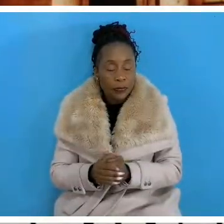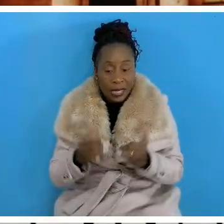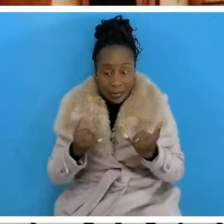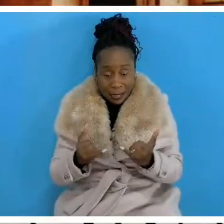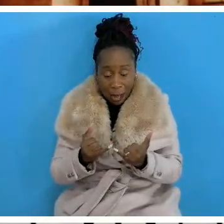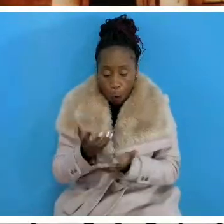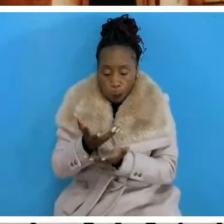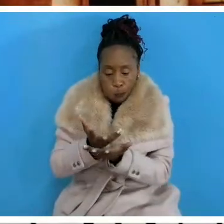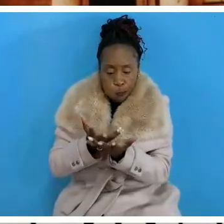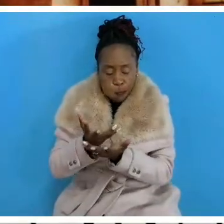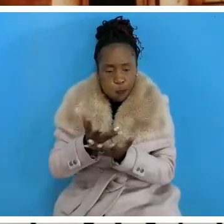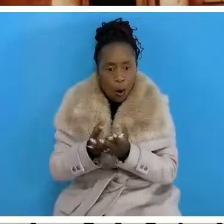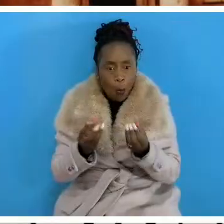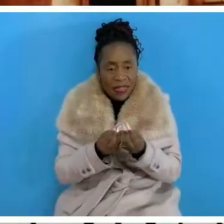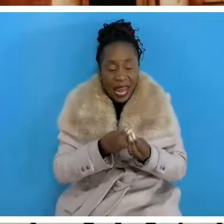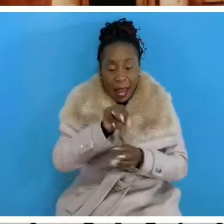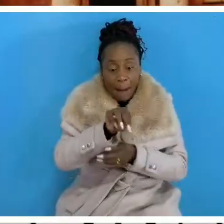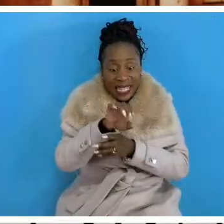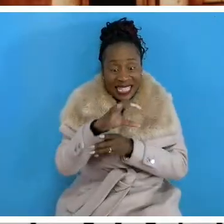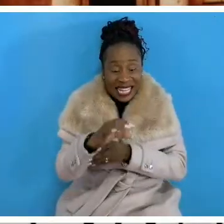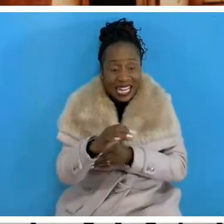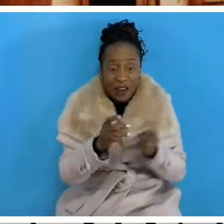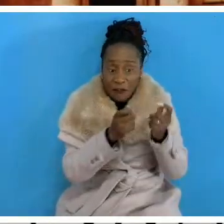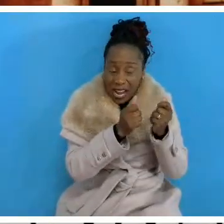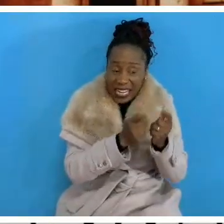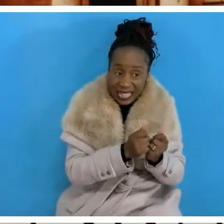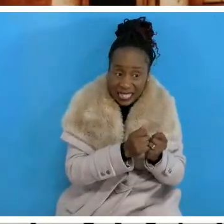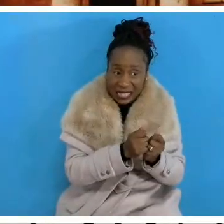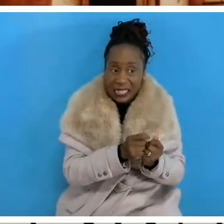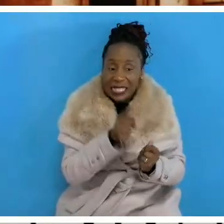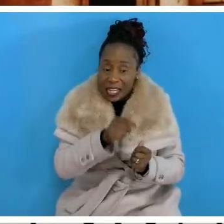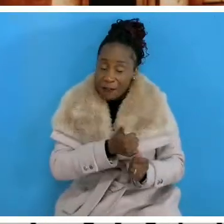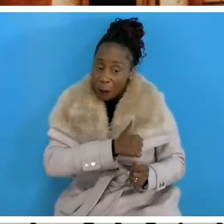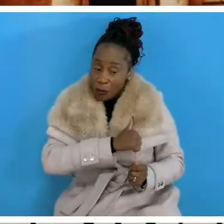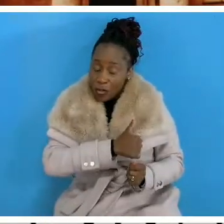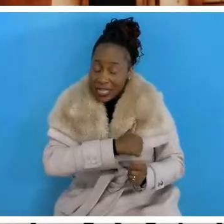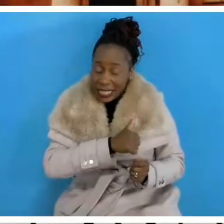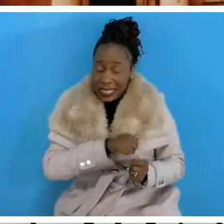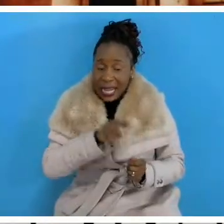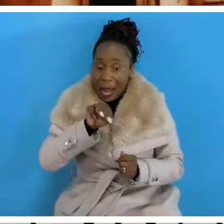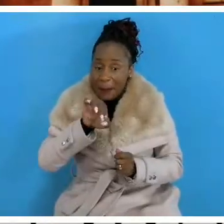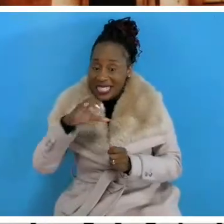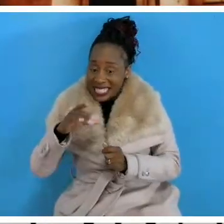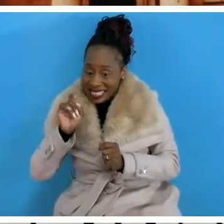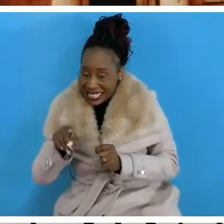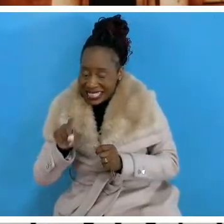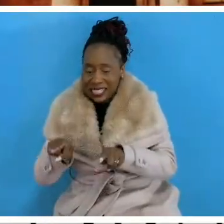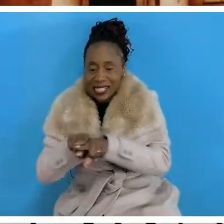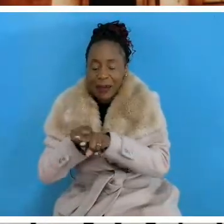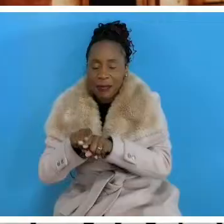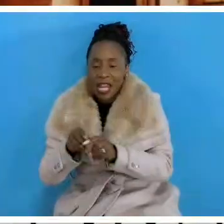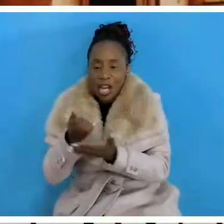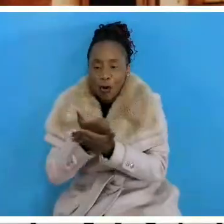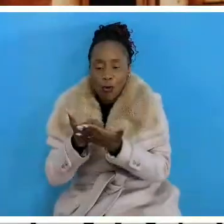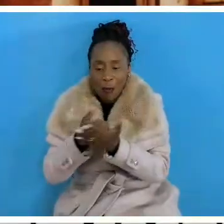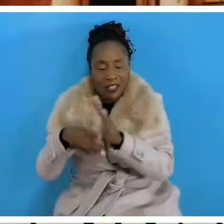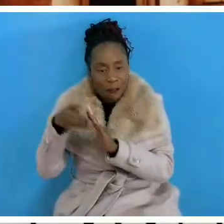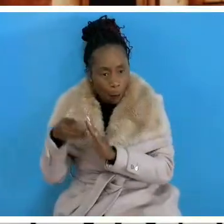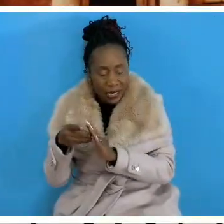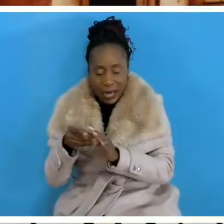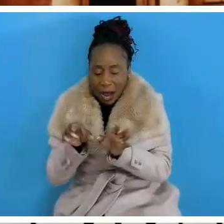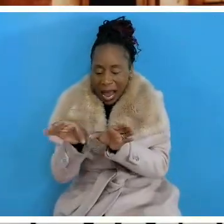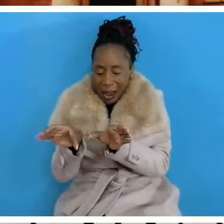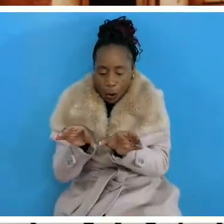MEC for Finance, who fortunately is also our MEC for Economic Development, allocations were